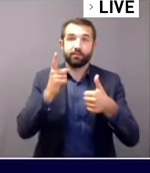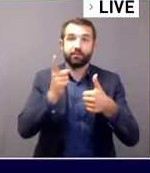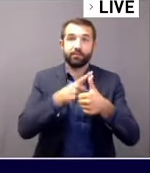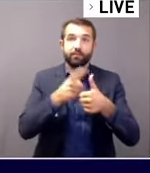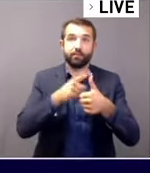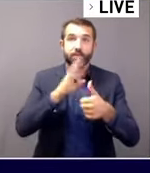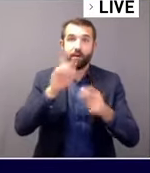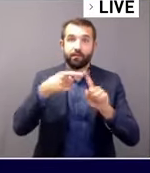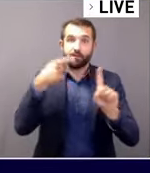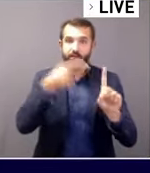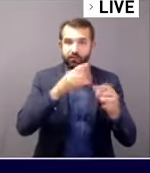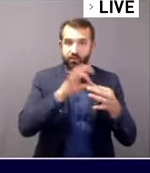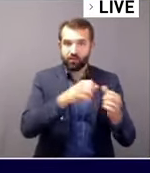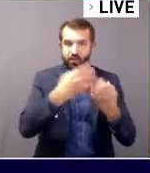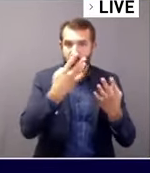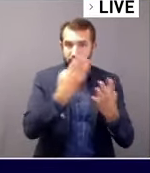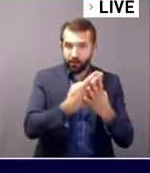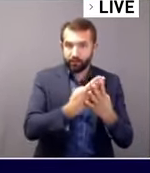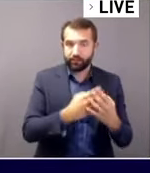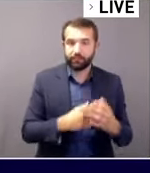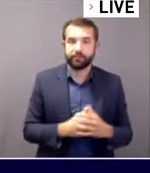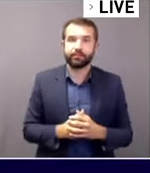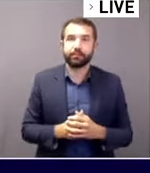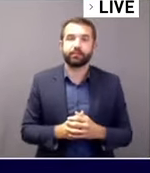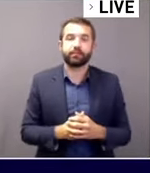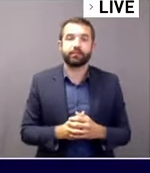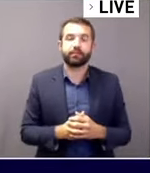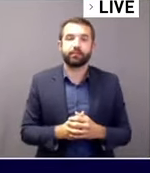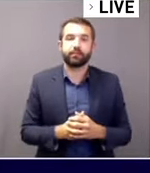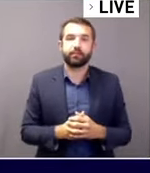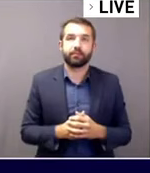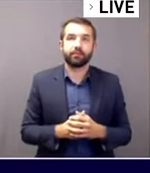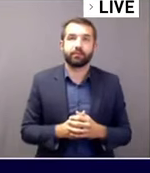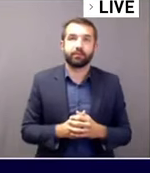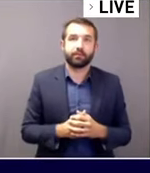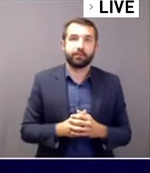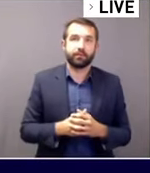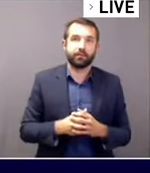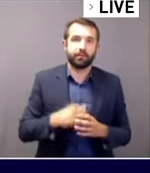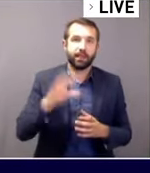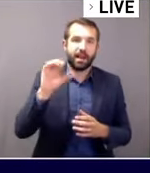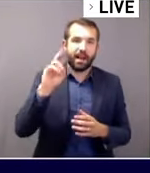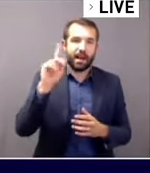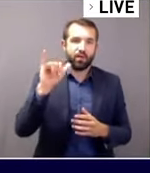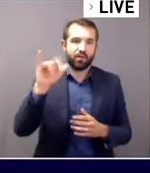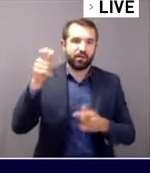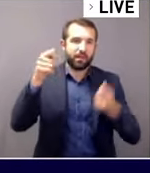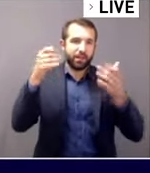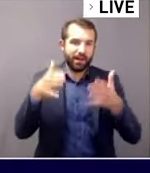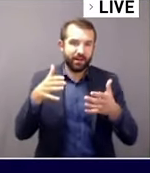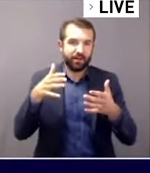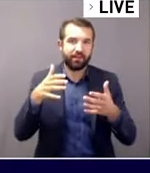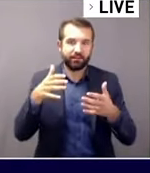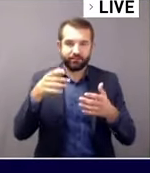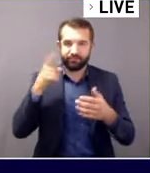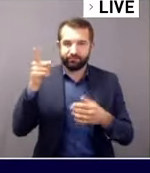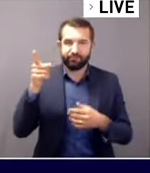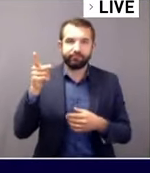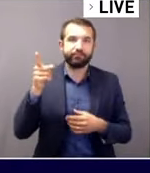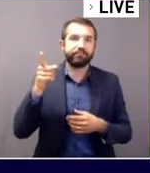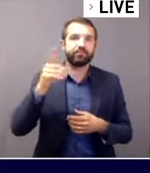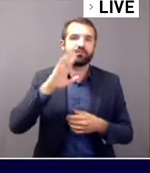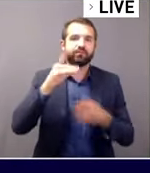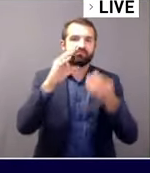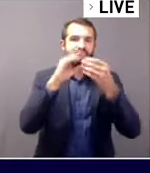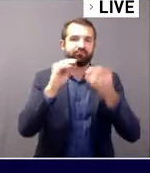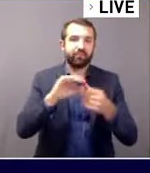jail today. The county manager there talked a little bit about the outbreak, and he said that